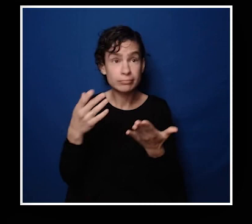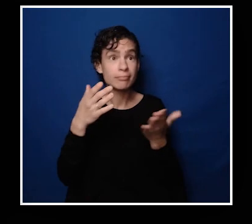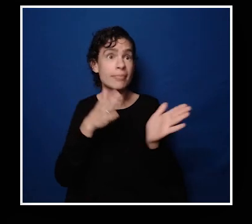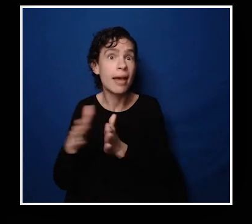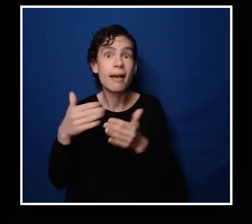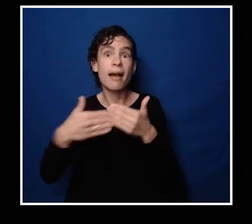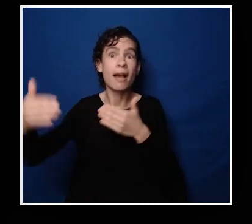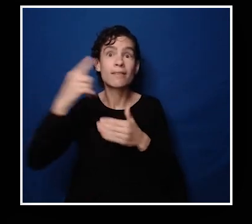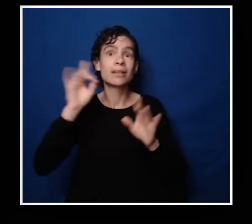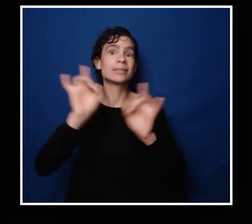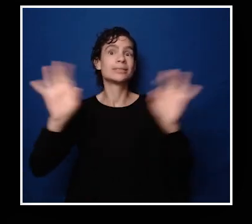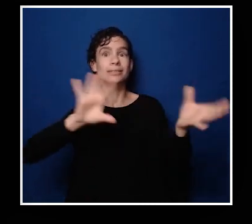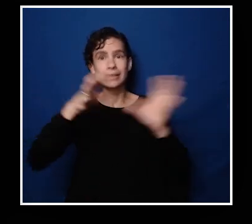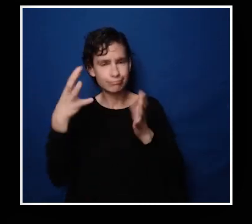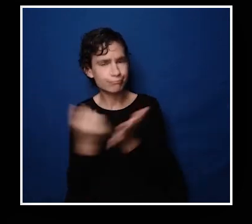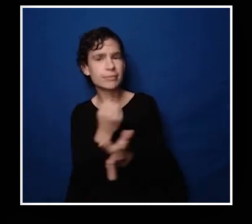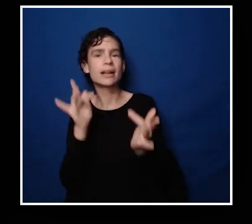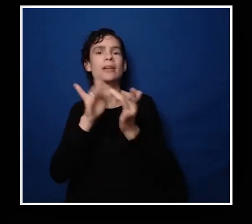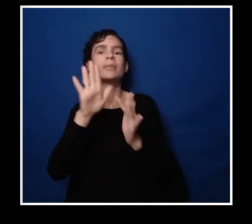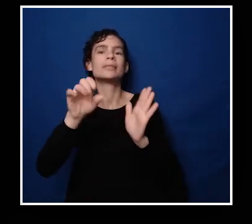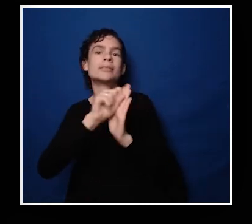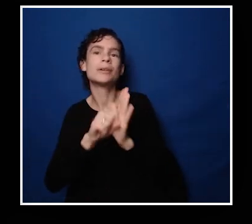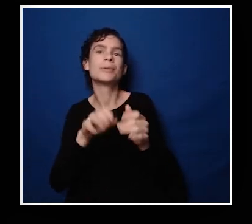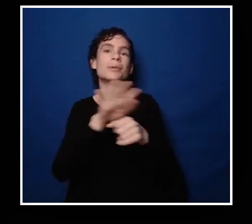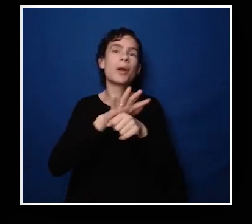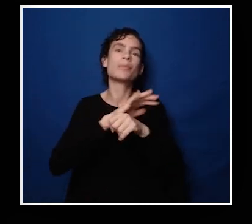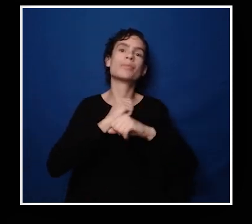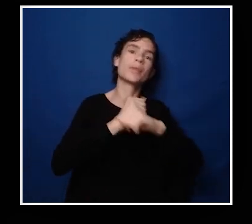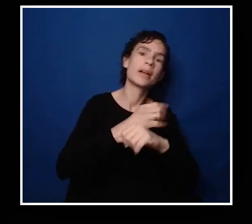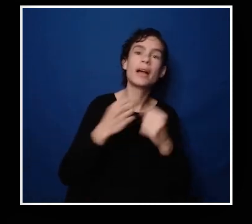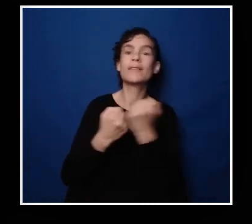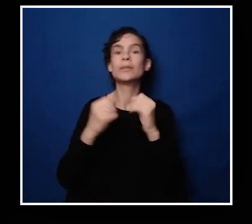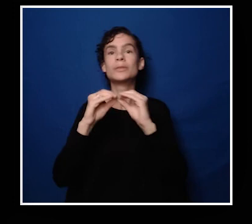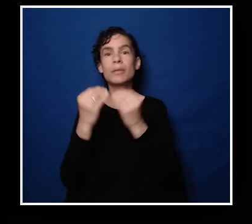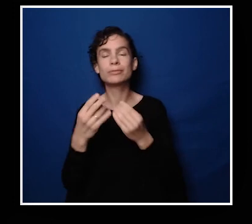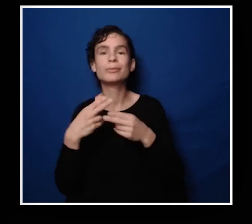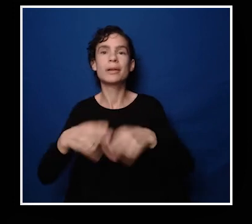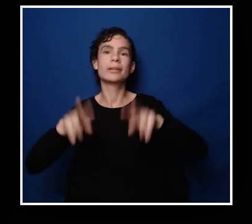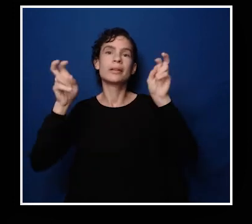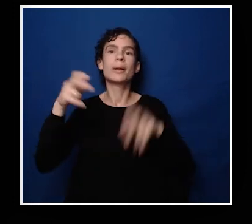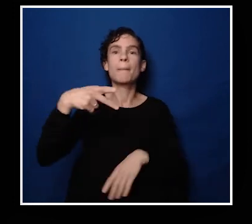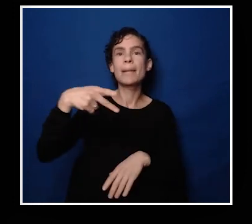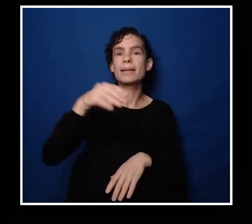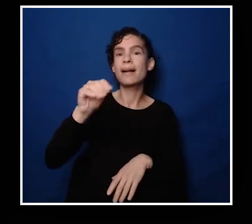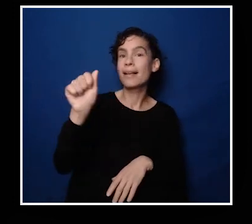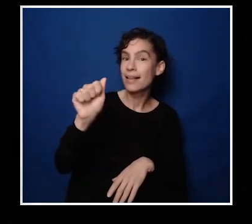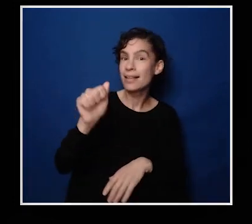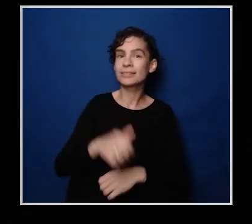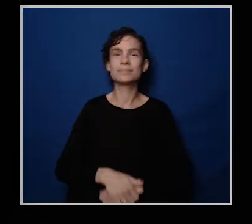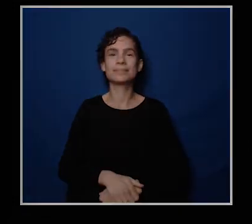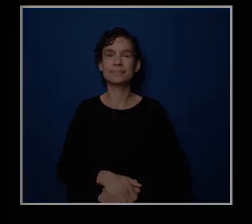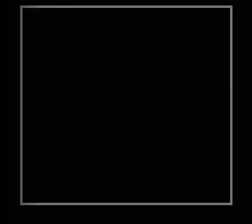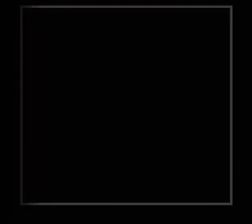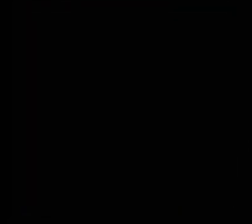and advocacy organization, also called the P&A. For more information, contact Disability Rights Florida